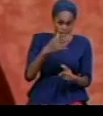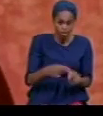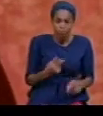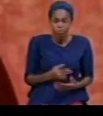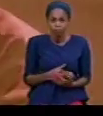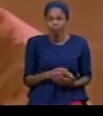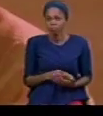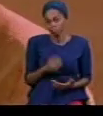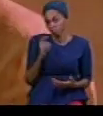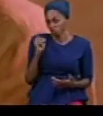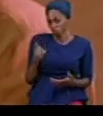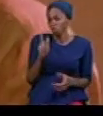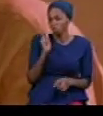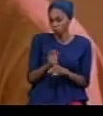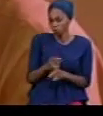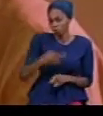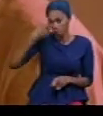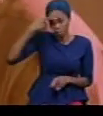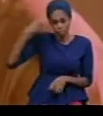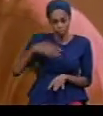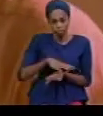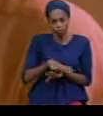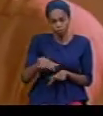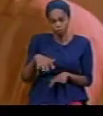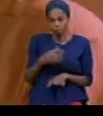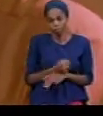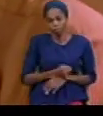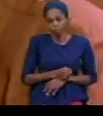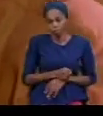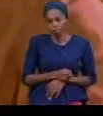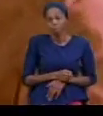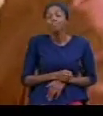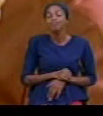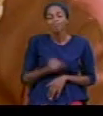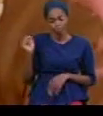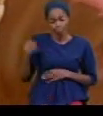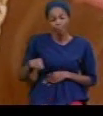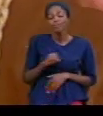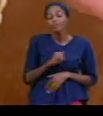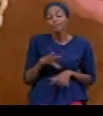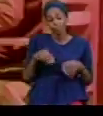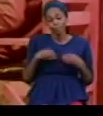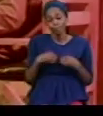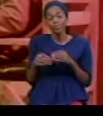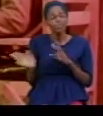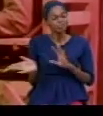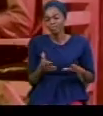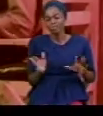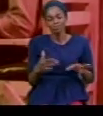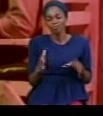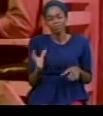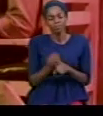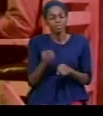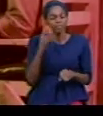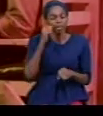shadow. Yes. I agree. Please, take care of me.